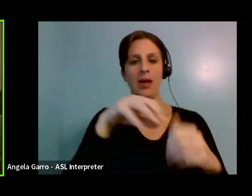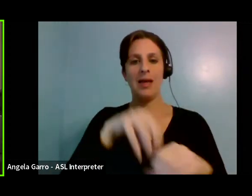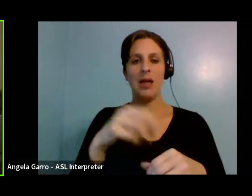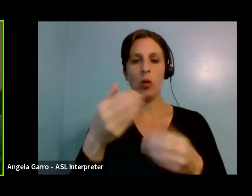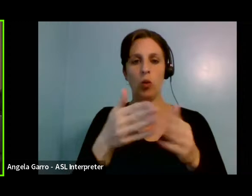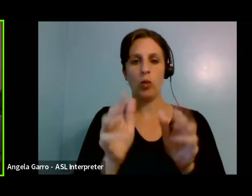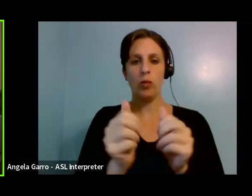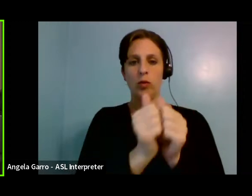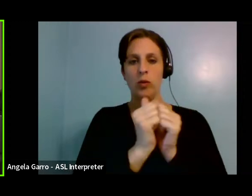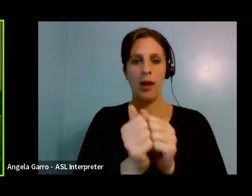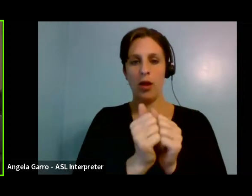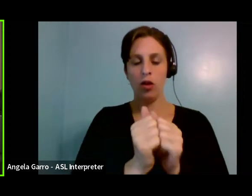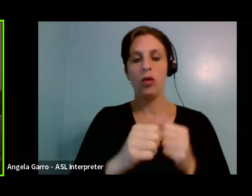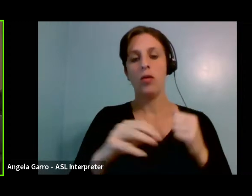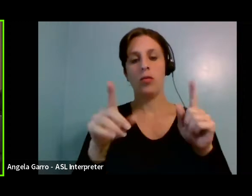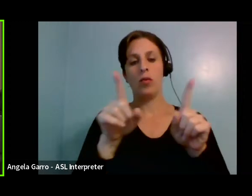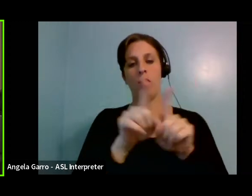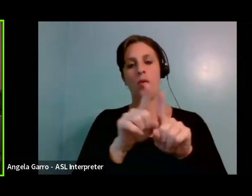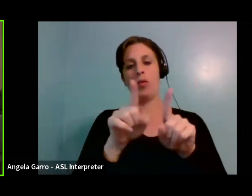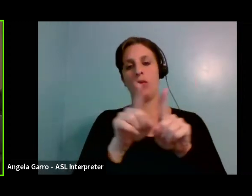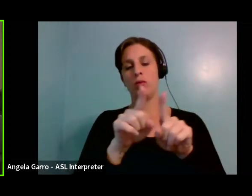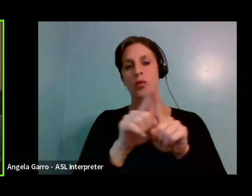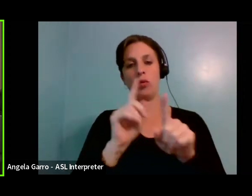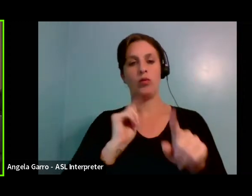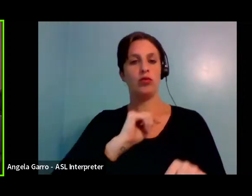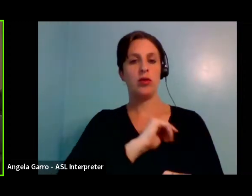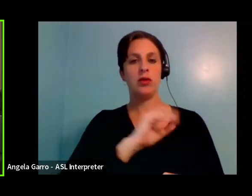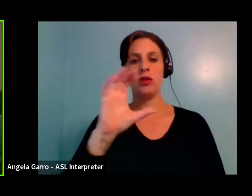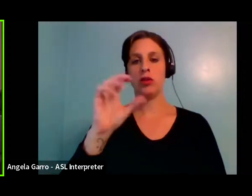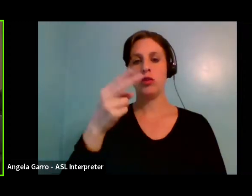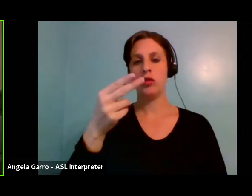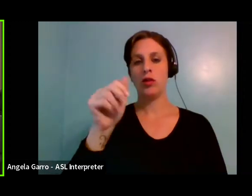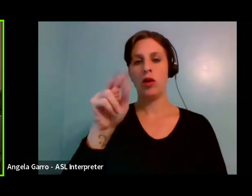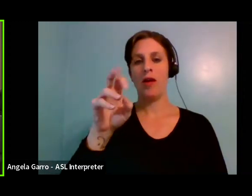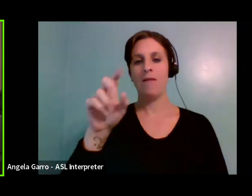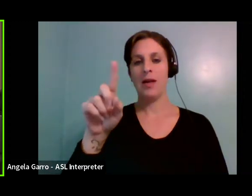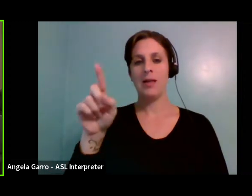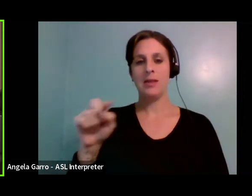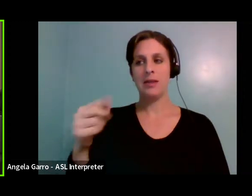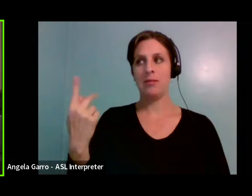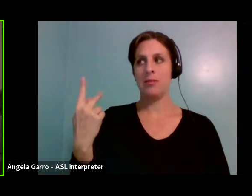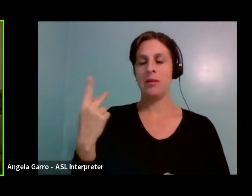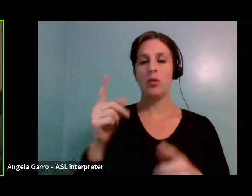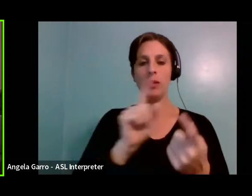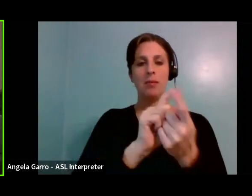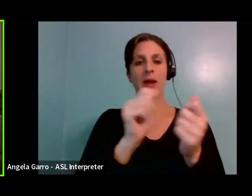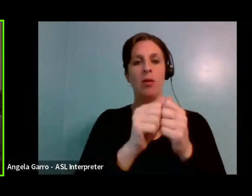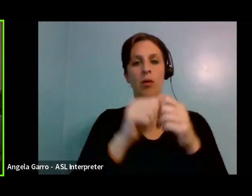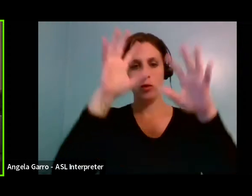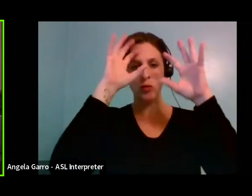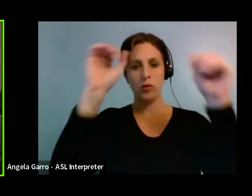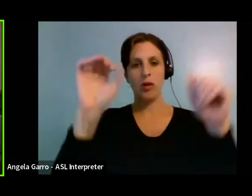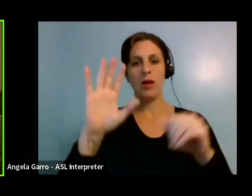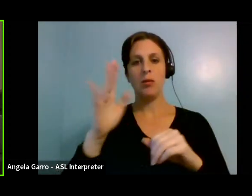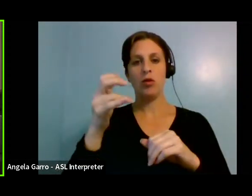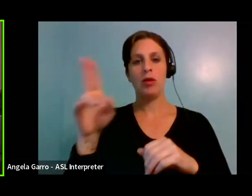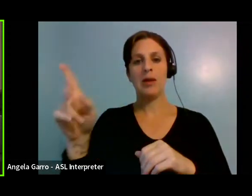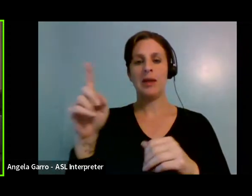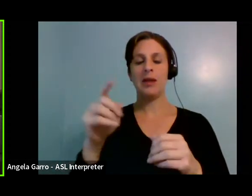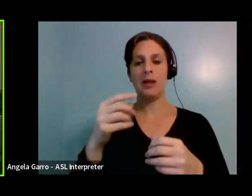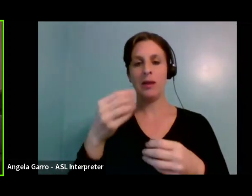And also Trustee Chavez and I met with Superintendent Booker, and he briefed us